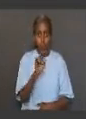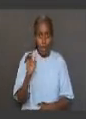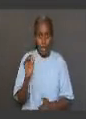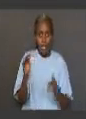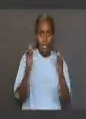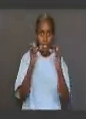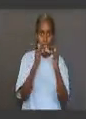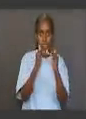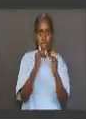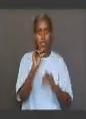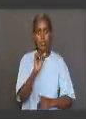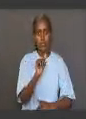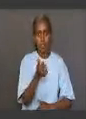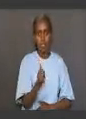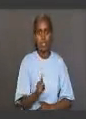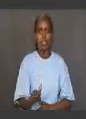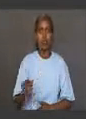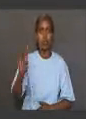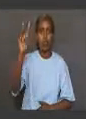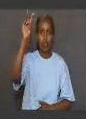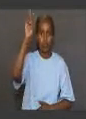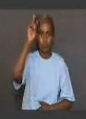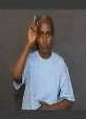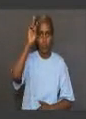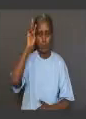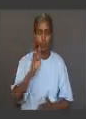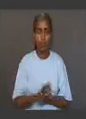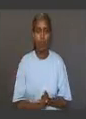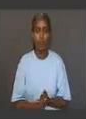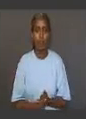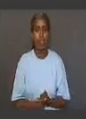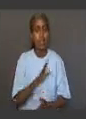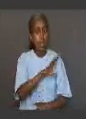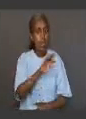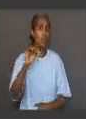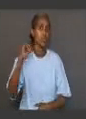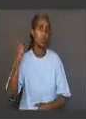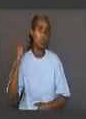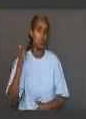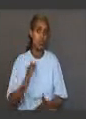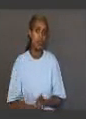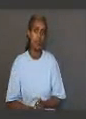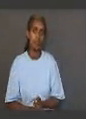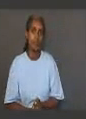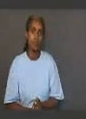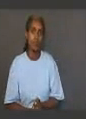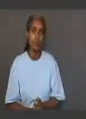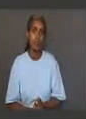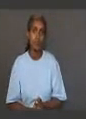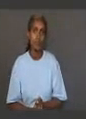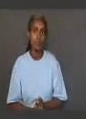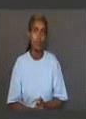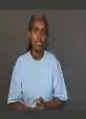100 is 10 to the power of 2, and so on.